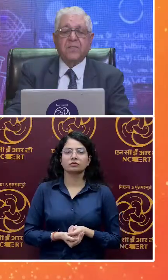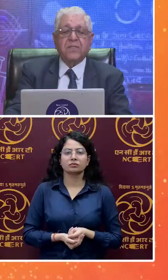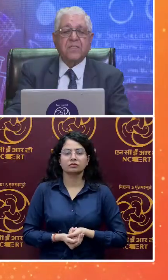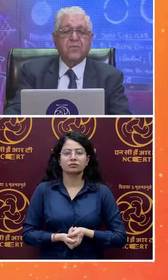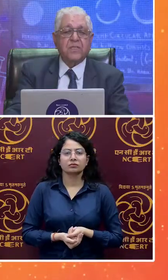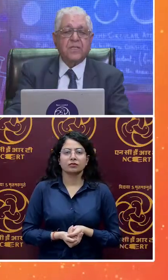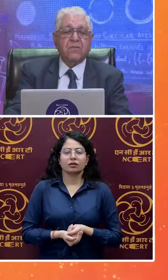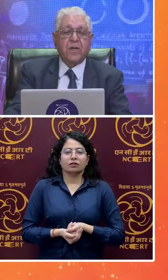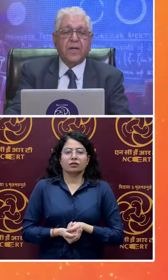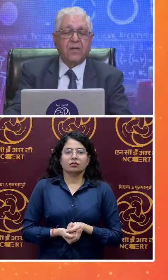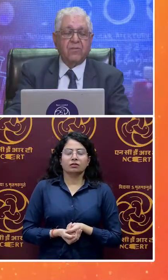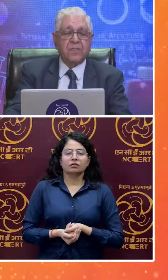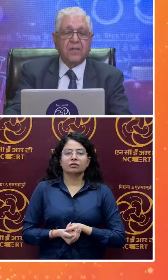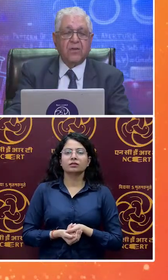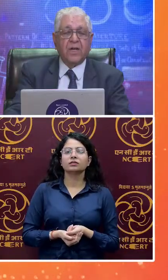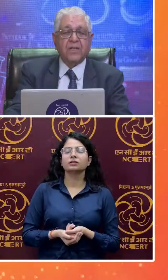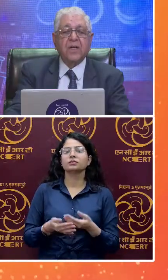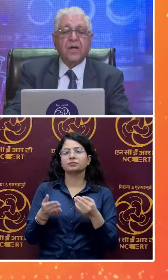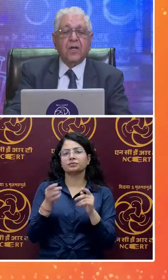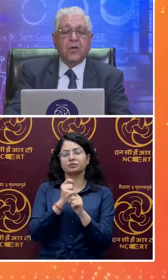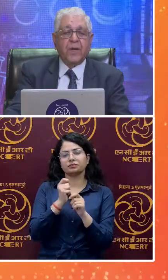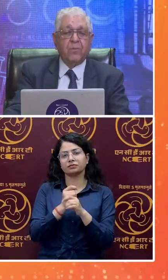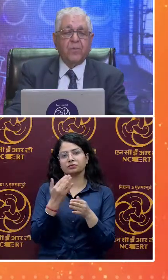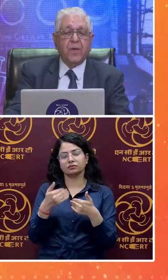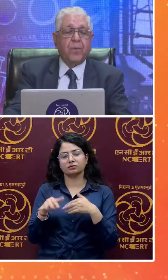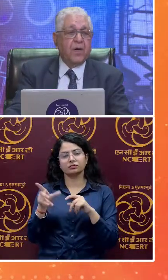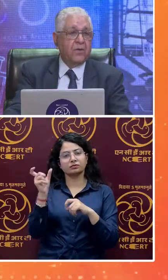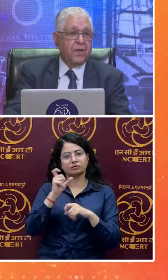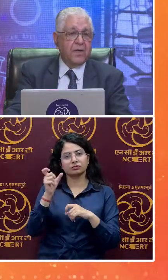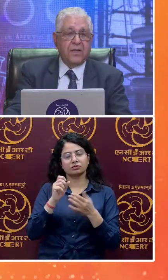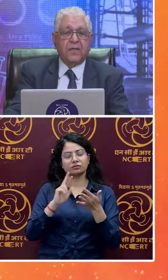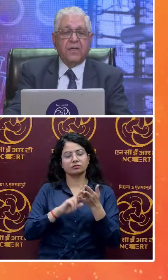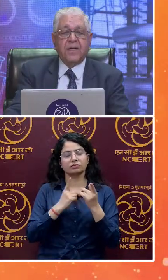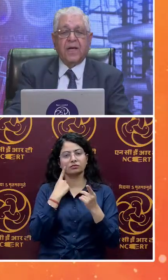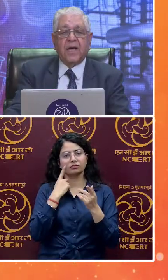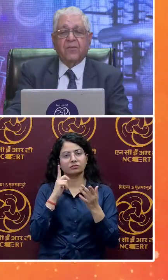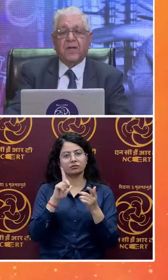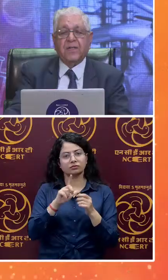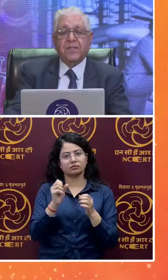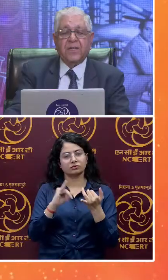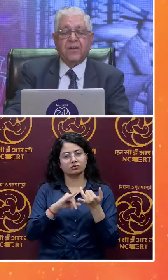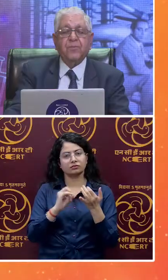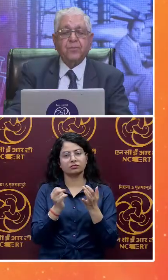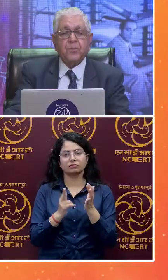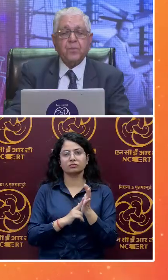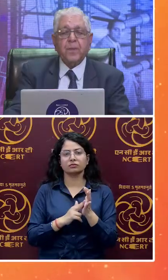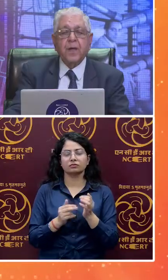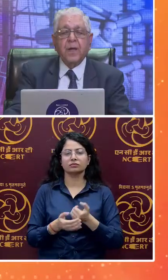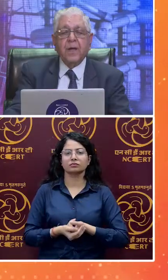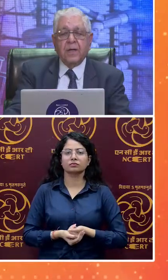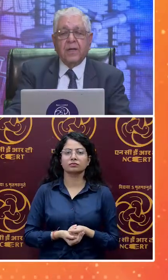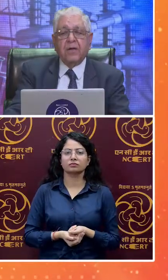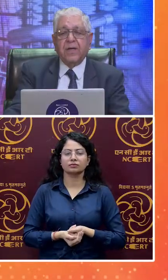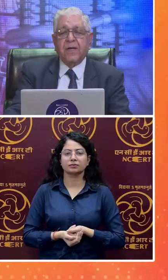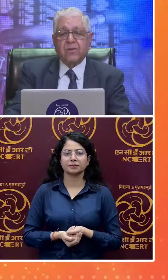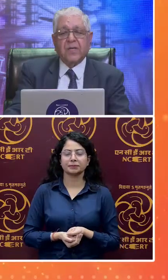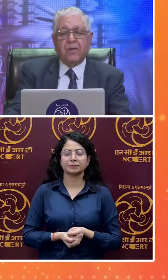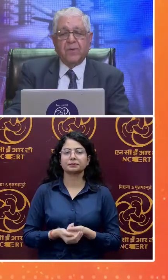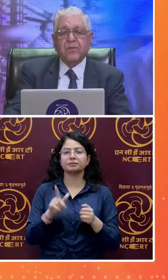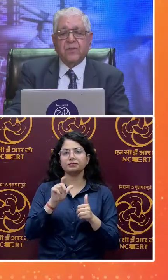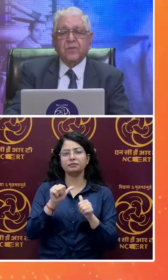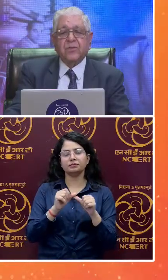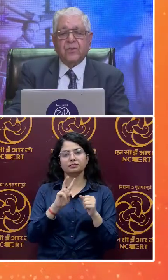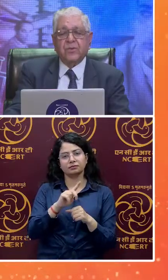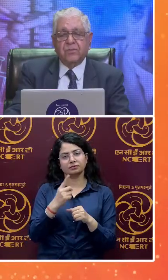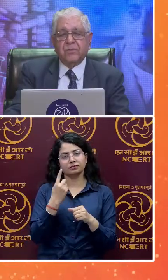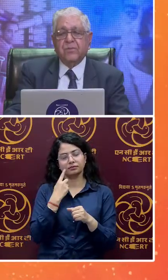ray physicist, was working in Wilson College, to become a part of the TIFR initiative. Levy and